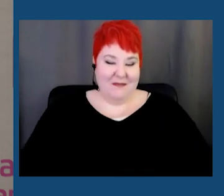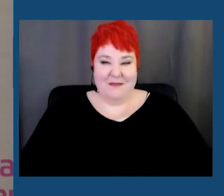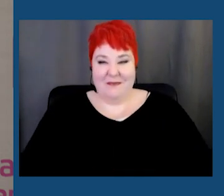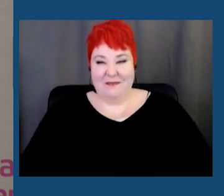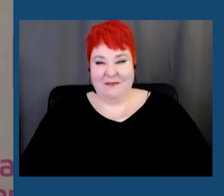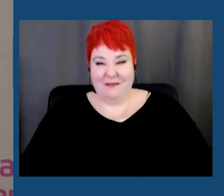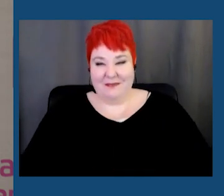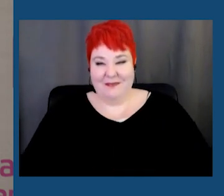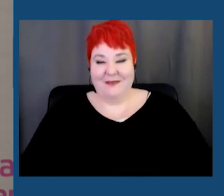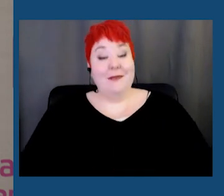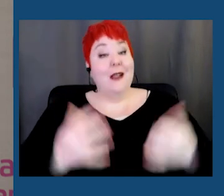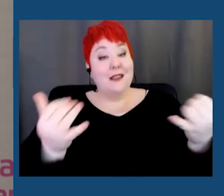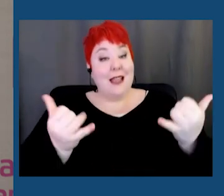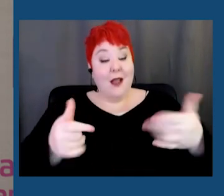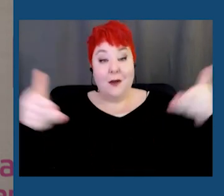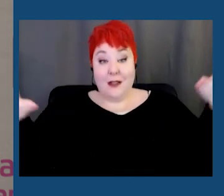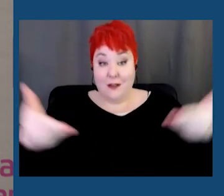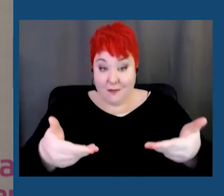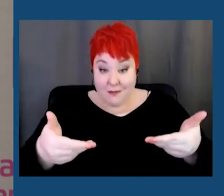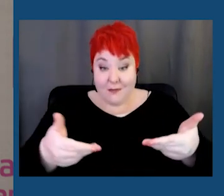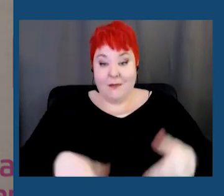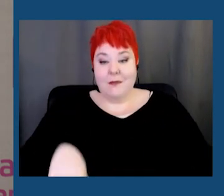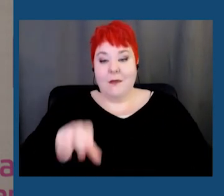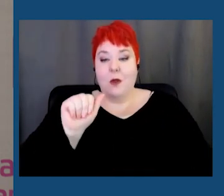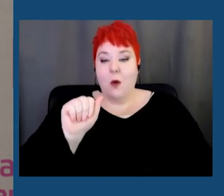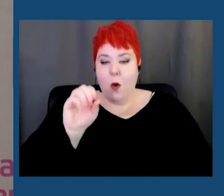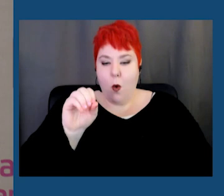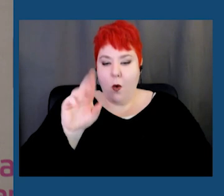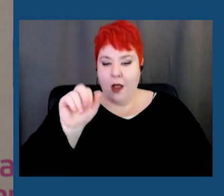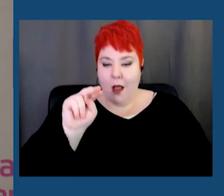So now we're going to introduce Oriana,